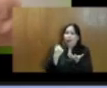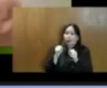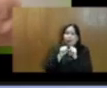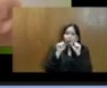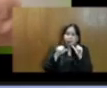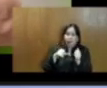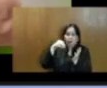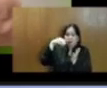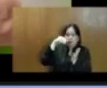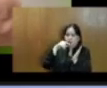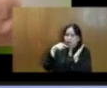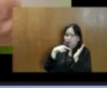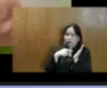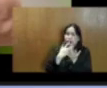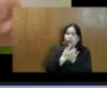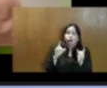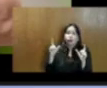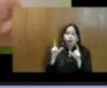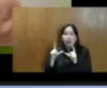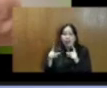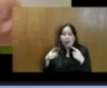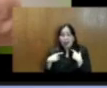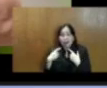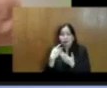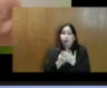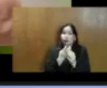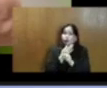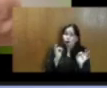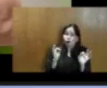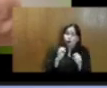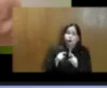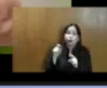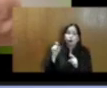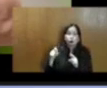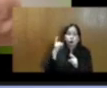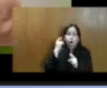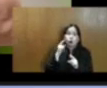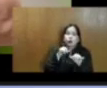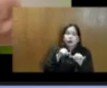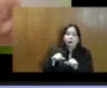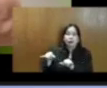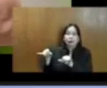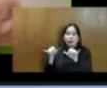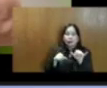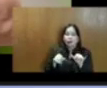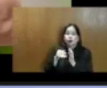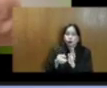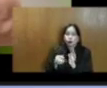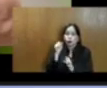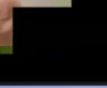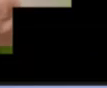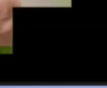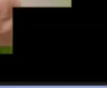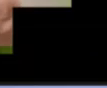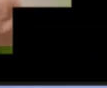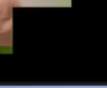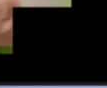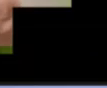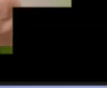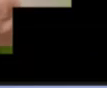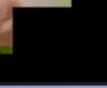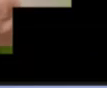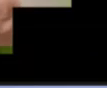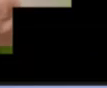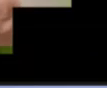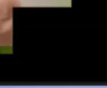fact, there are some that are licensed, some that are free. But what we need to do is make sure that the students are aware of this.